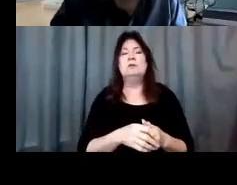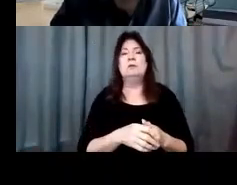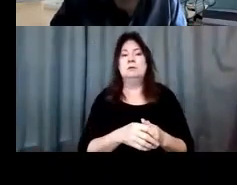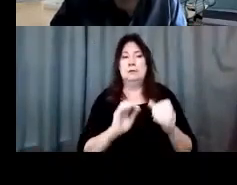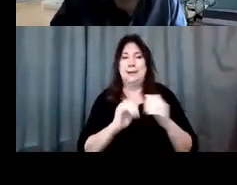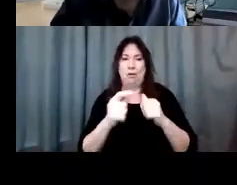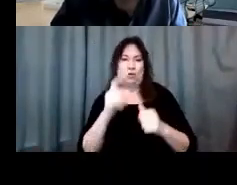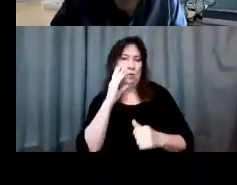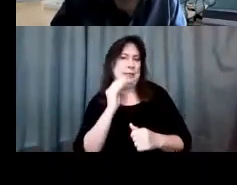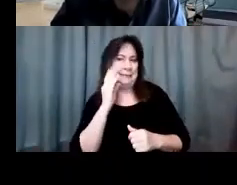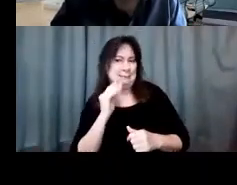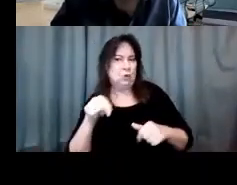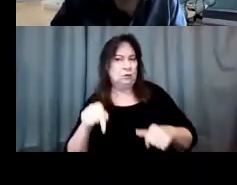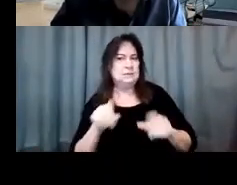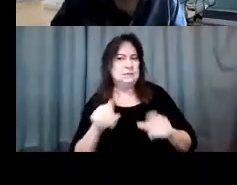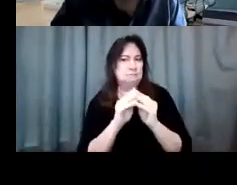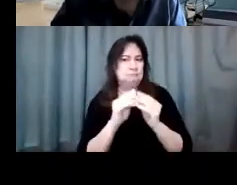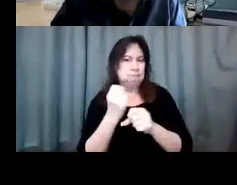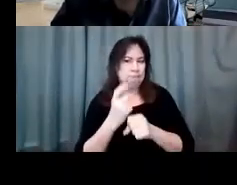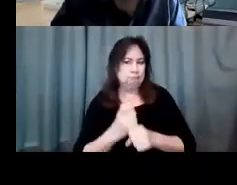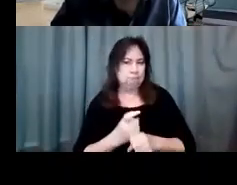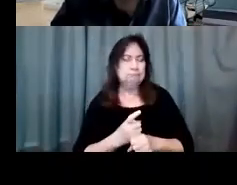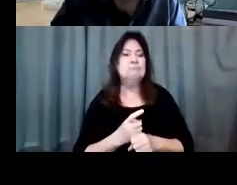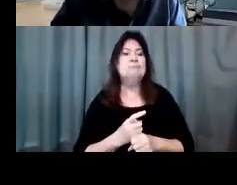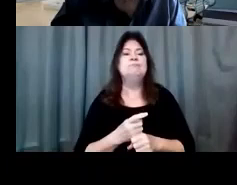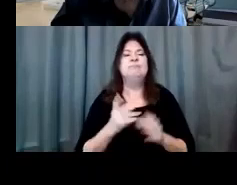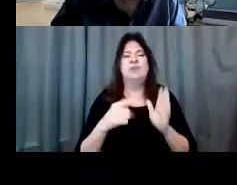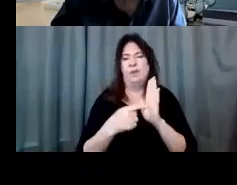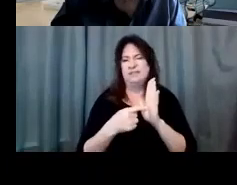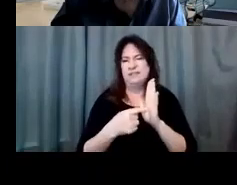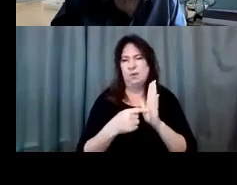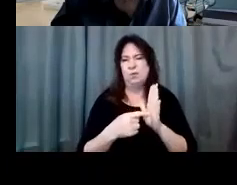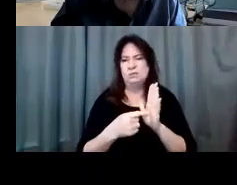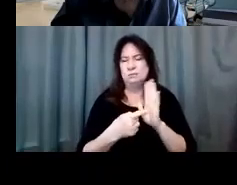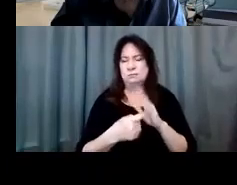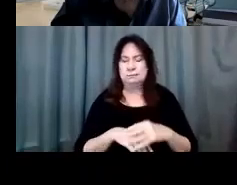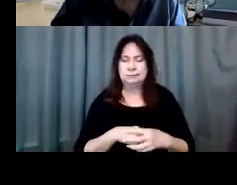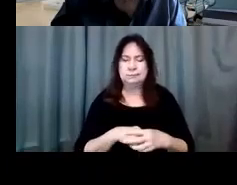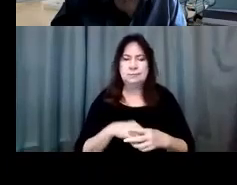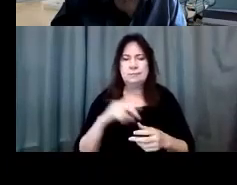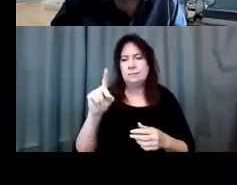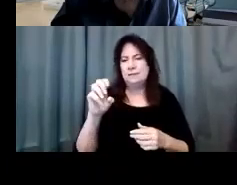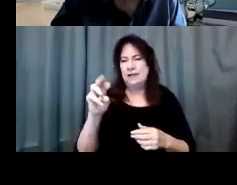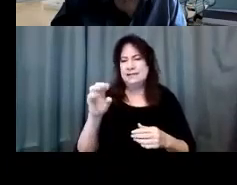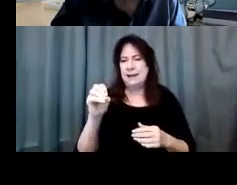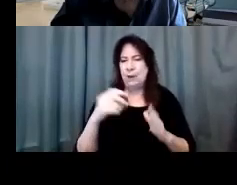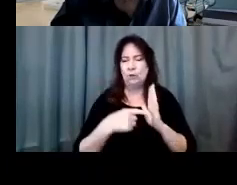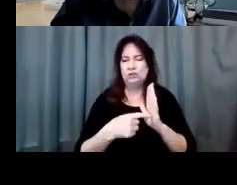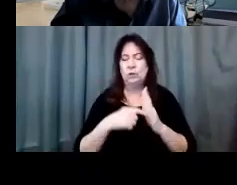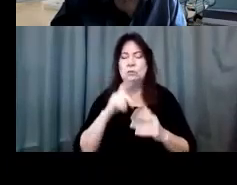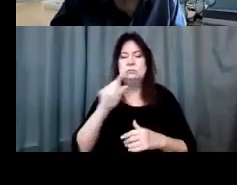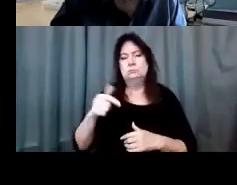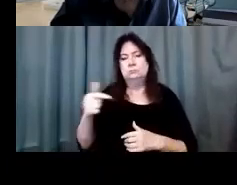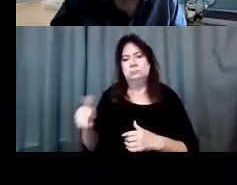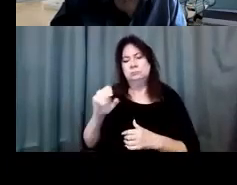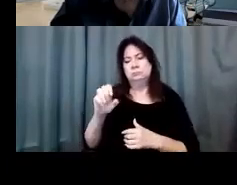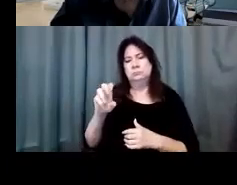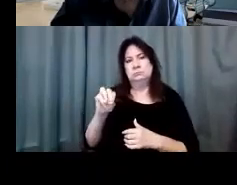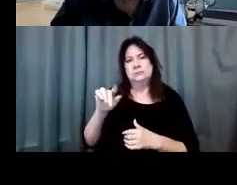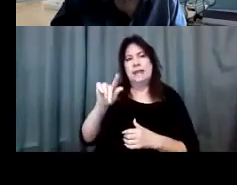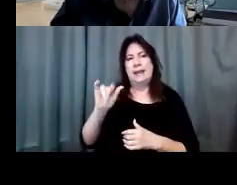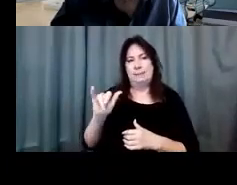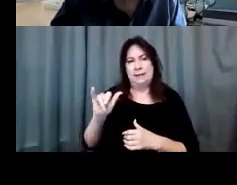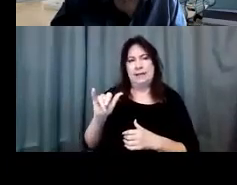will experience essentially, and there's a series of demos around that. Then we will turn to Emily Biddix, who is